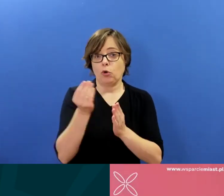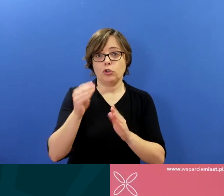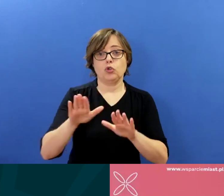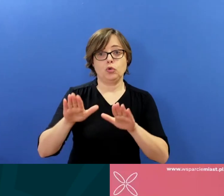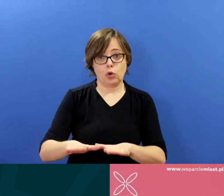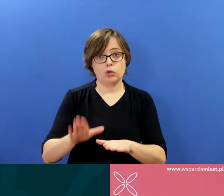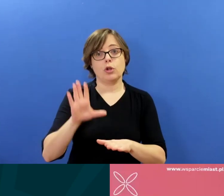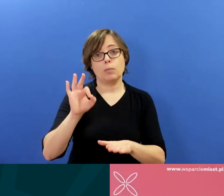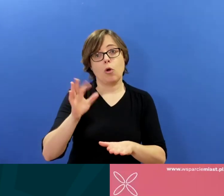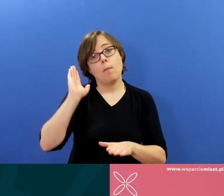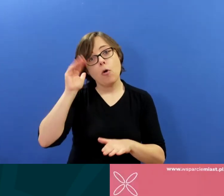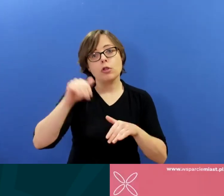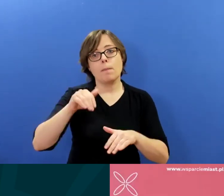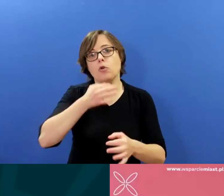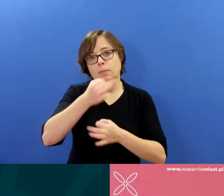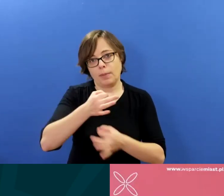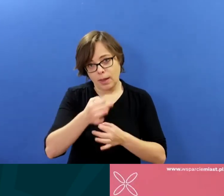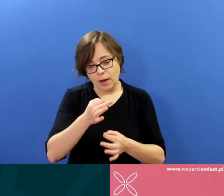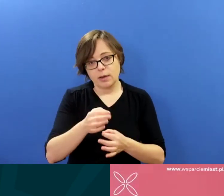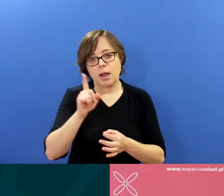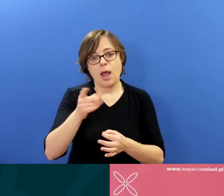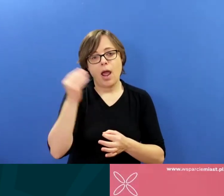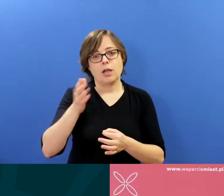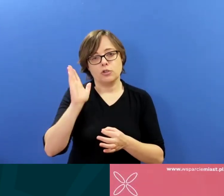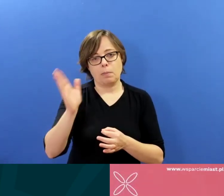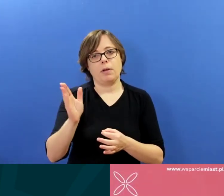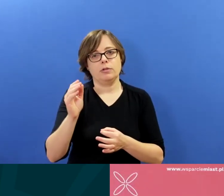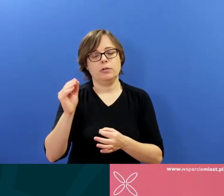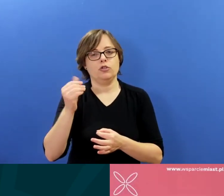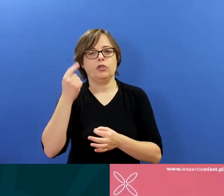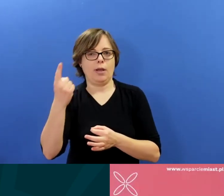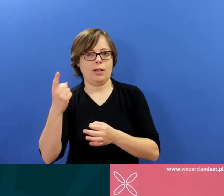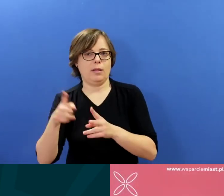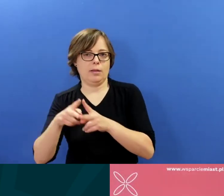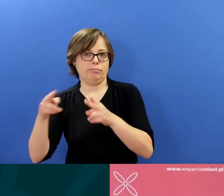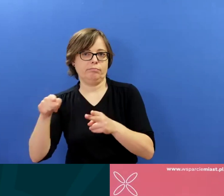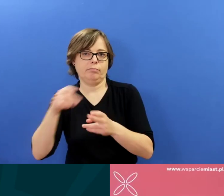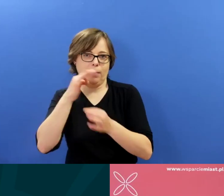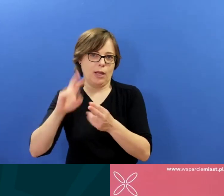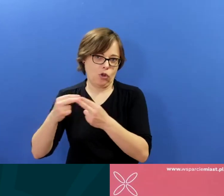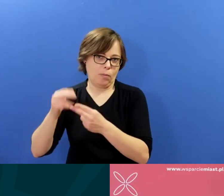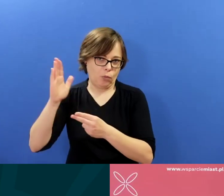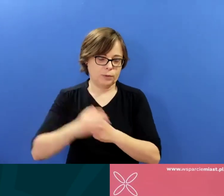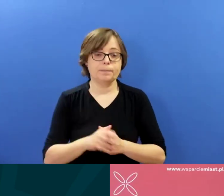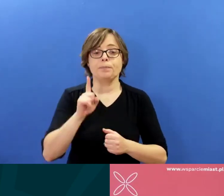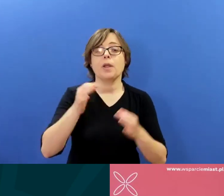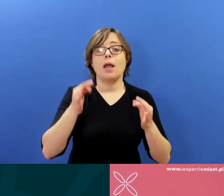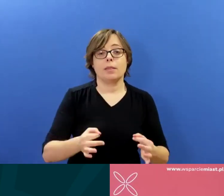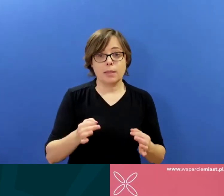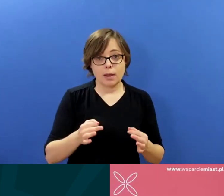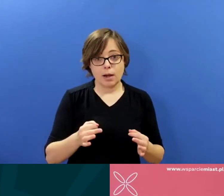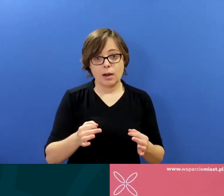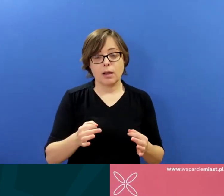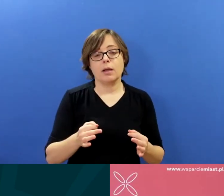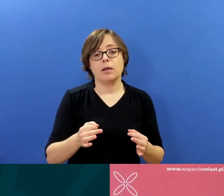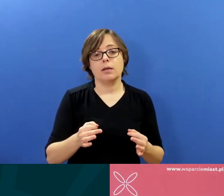we'd like you to stay with us. There might be some questions to you, and there will be one more Q&A session, as I mentioned before. And